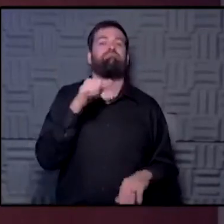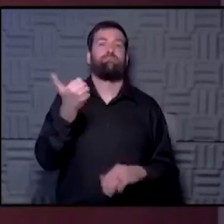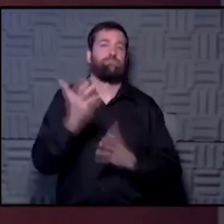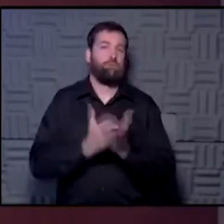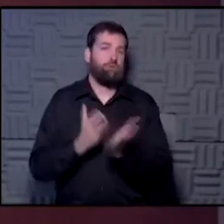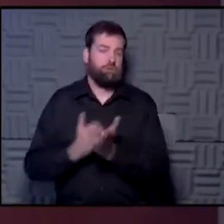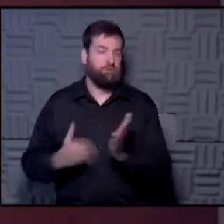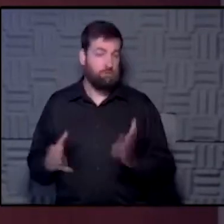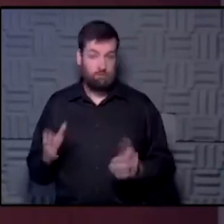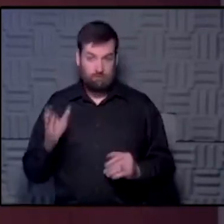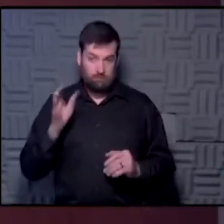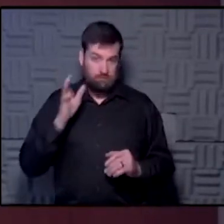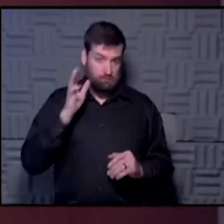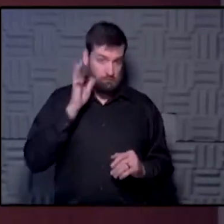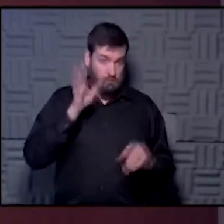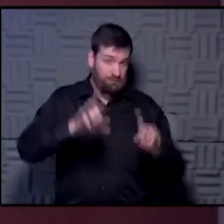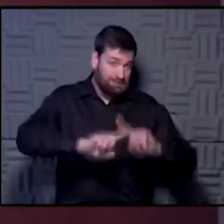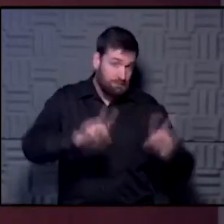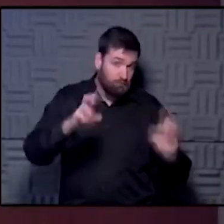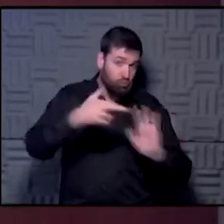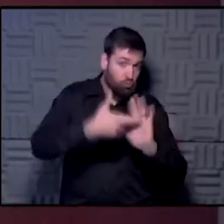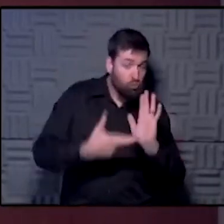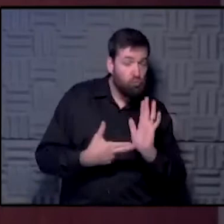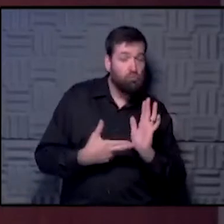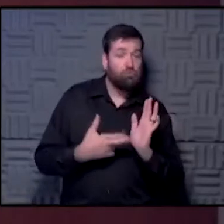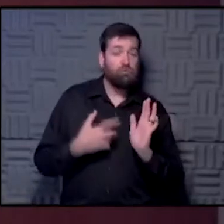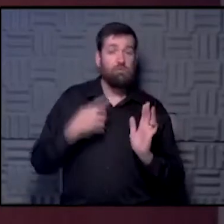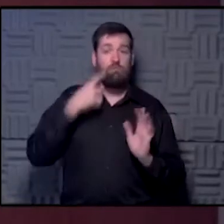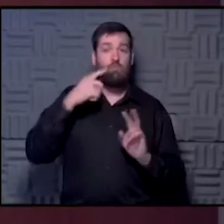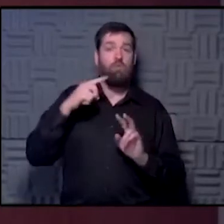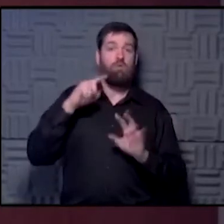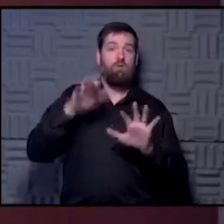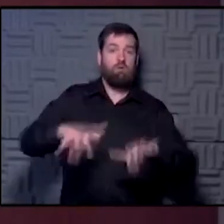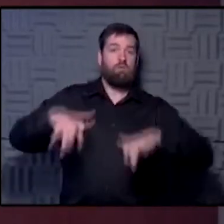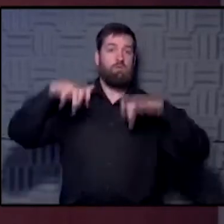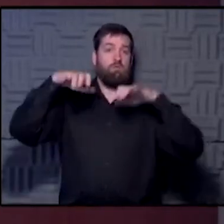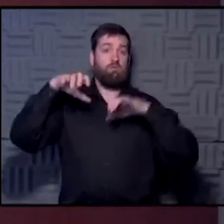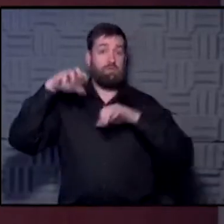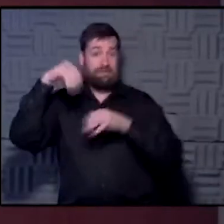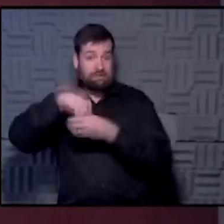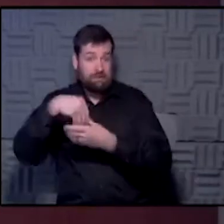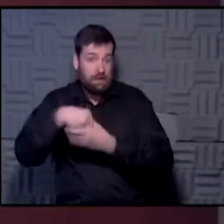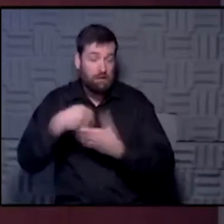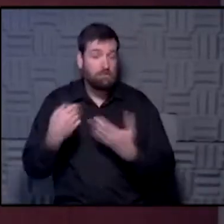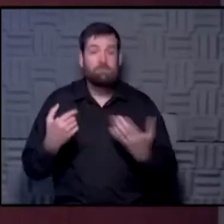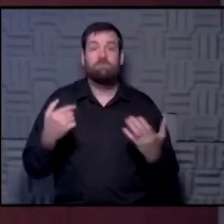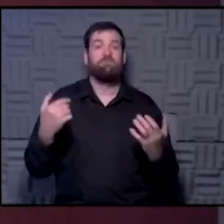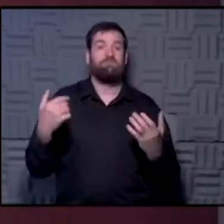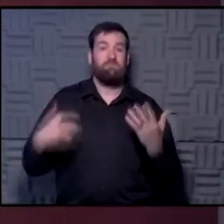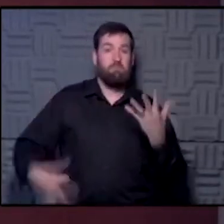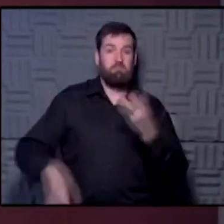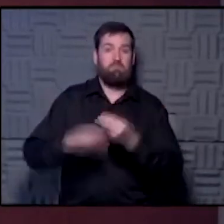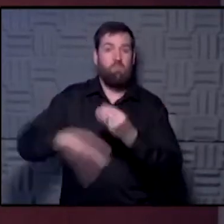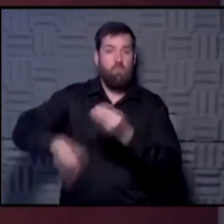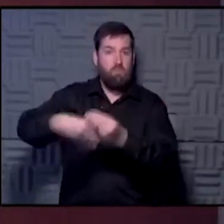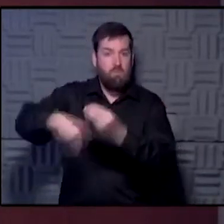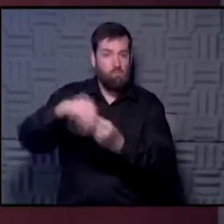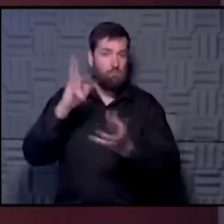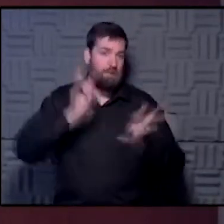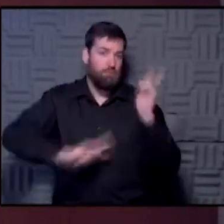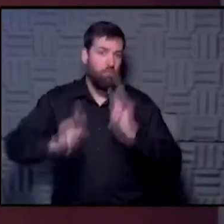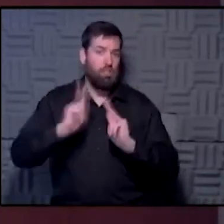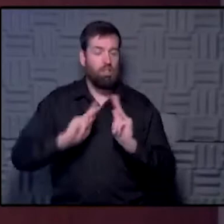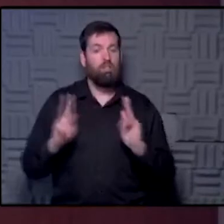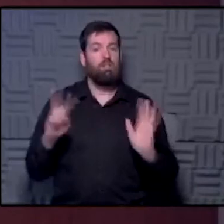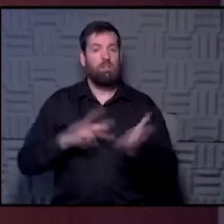components of, are there going to be different rules for spectators in an indoor setting? Because as you add more people into that